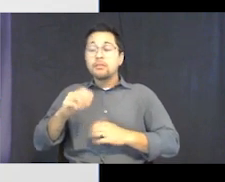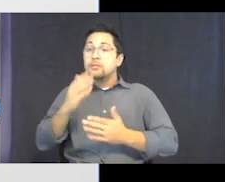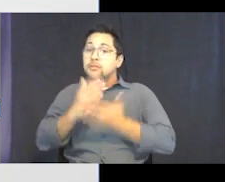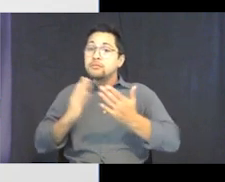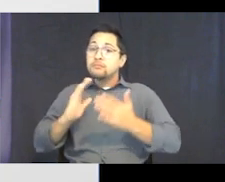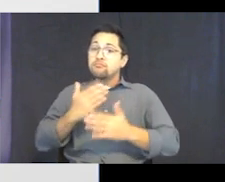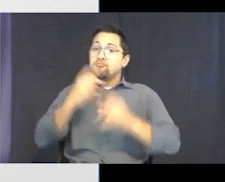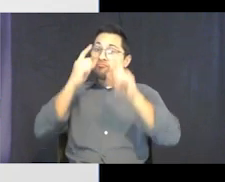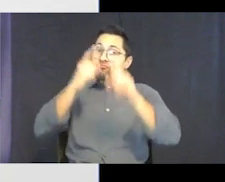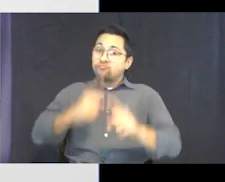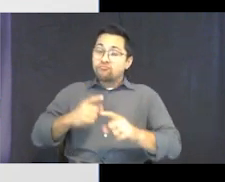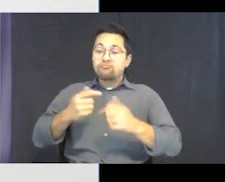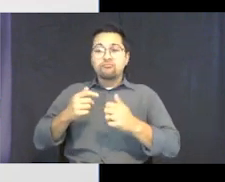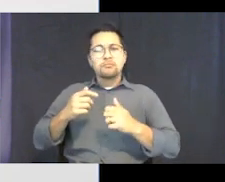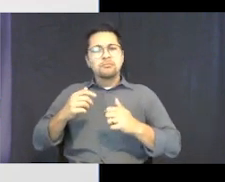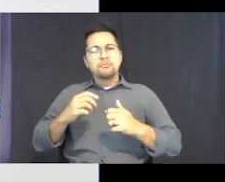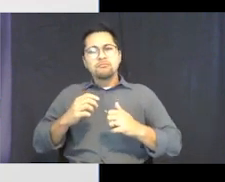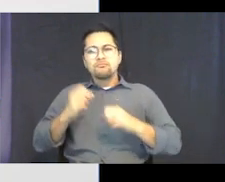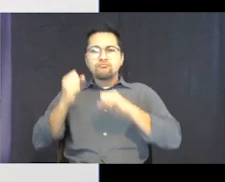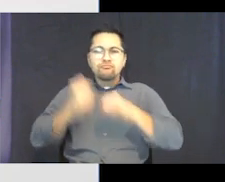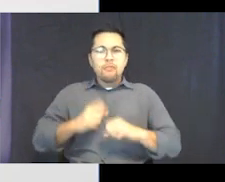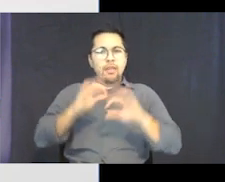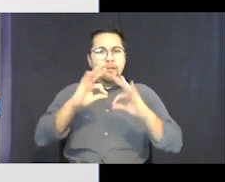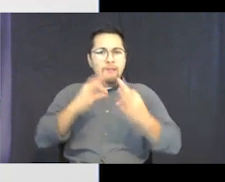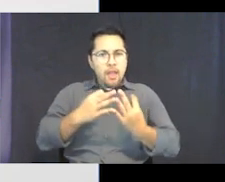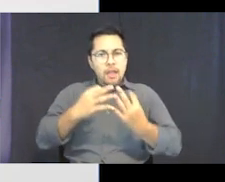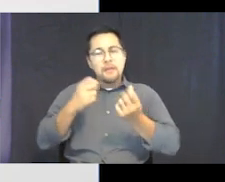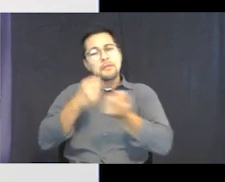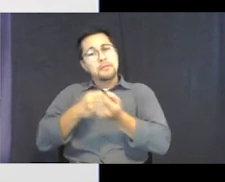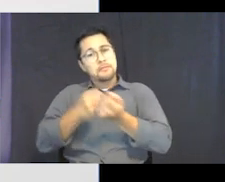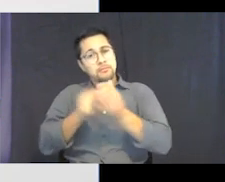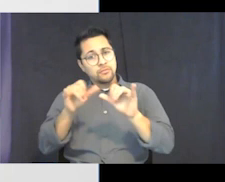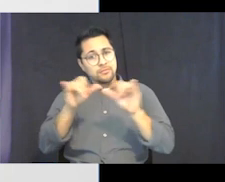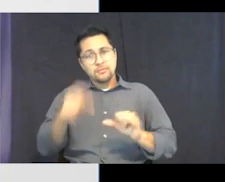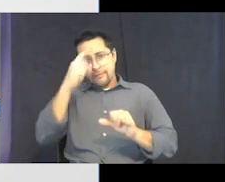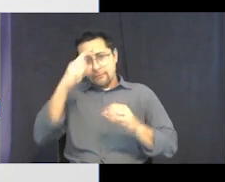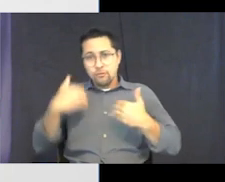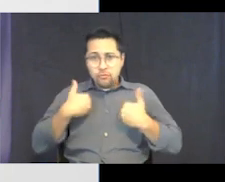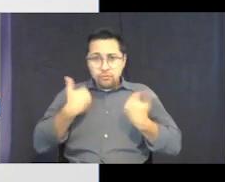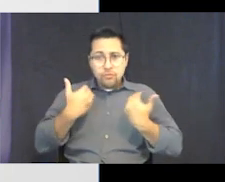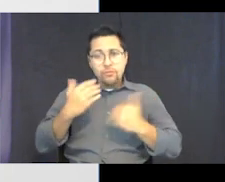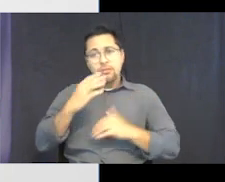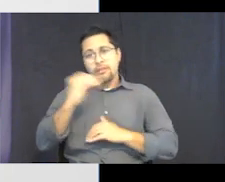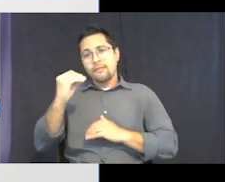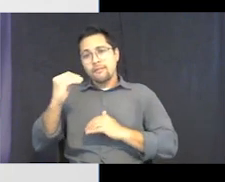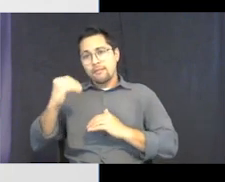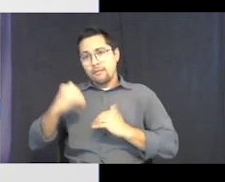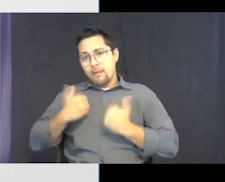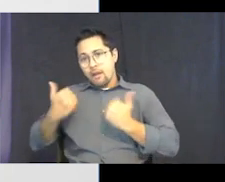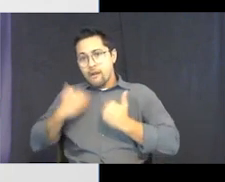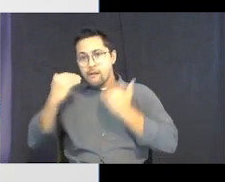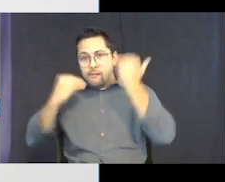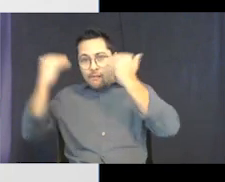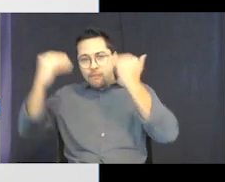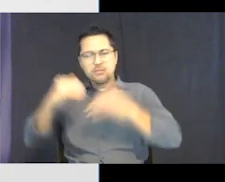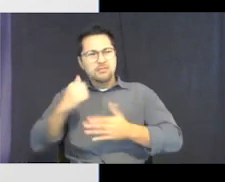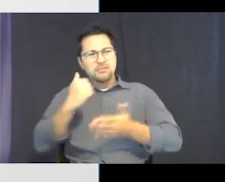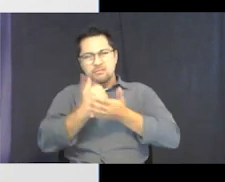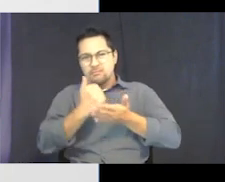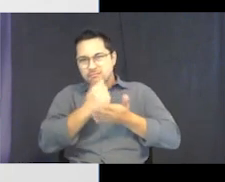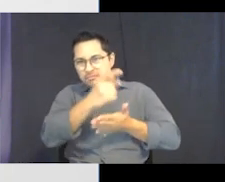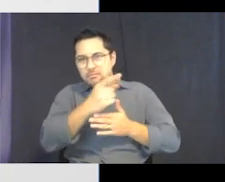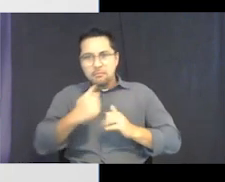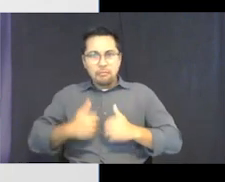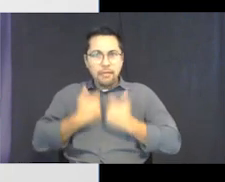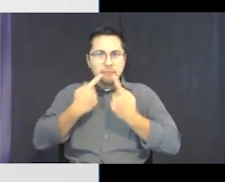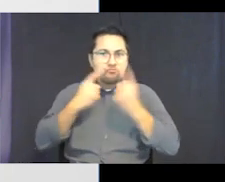program goals are to strengthen the family and support systems for youth and young adults to assist them to live successfully in the